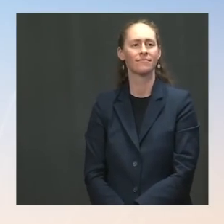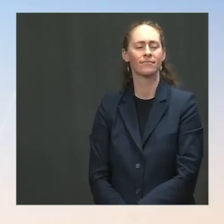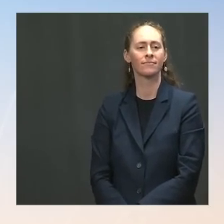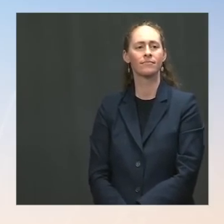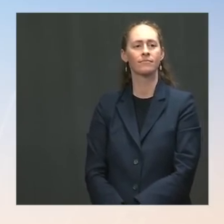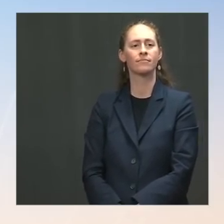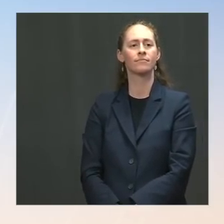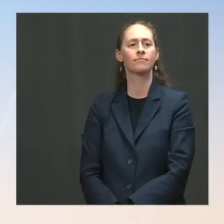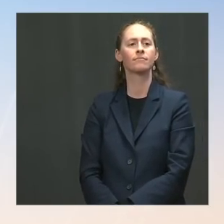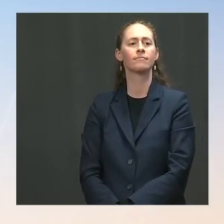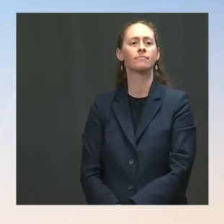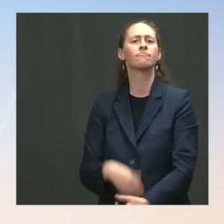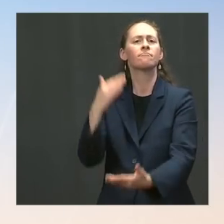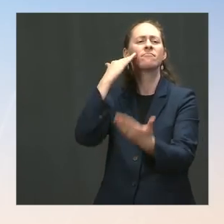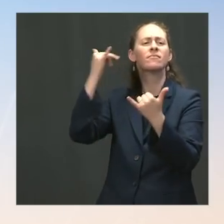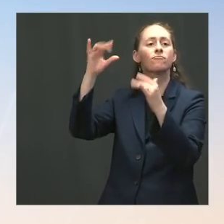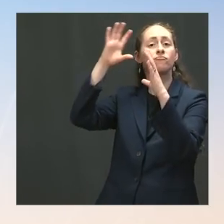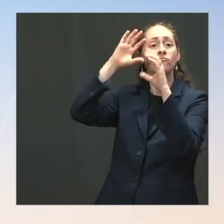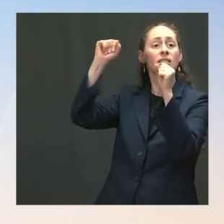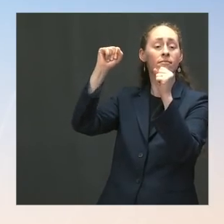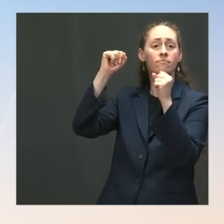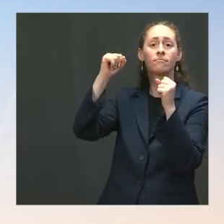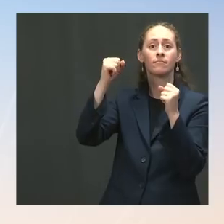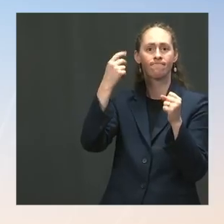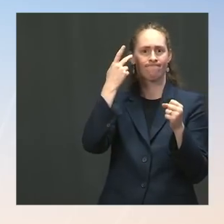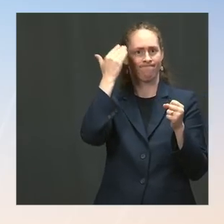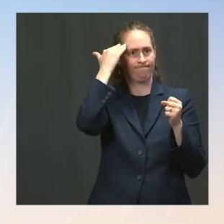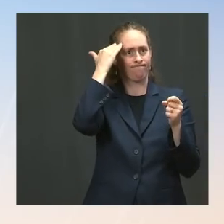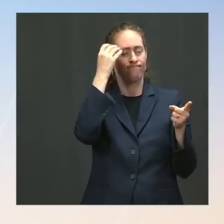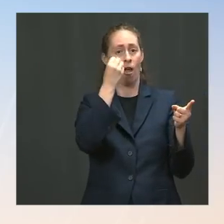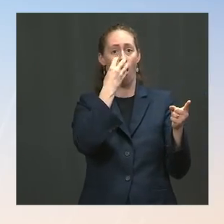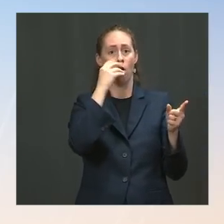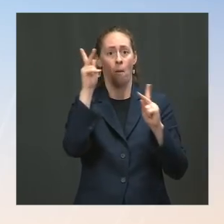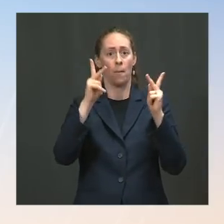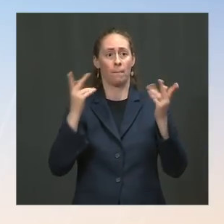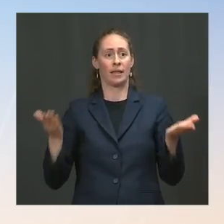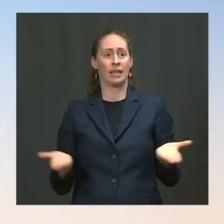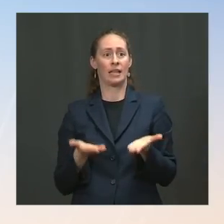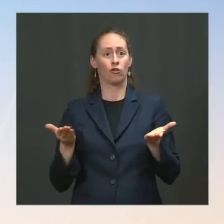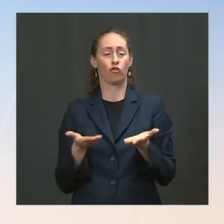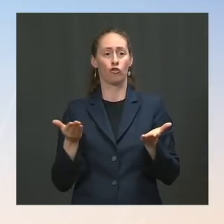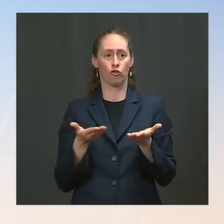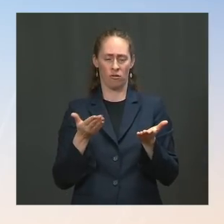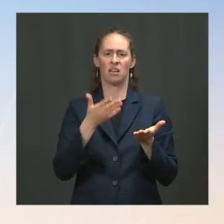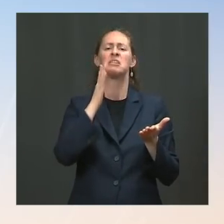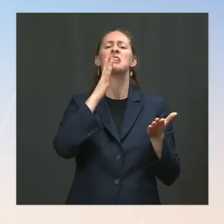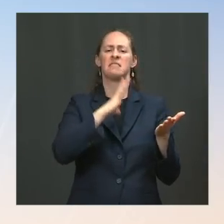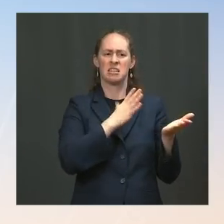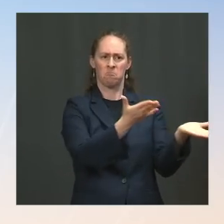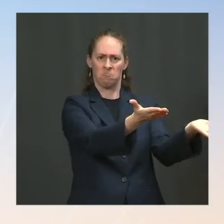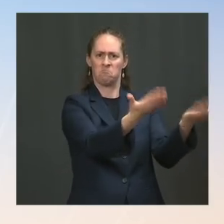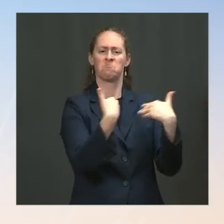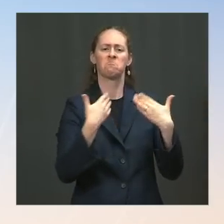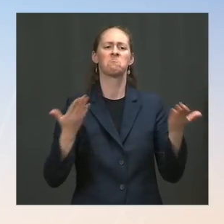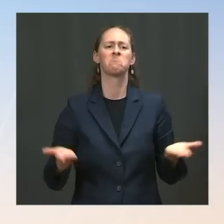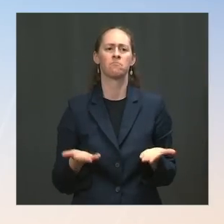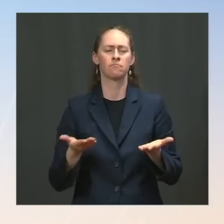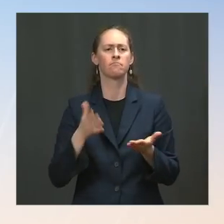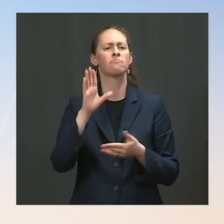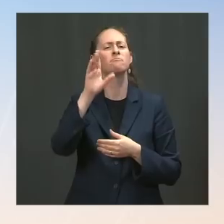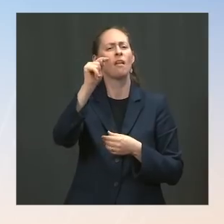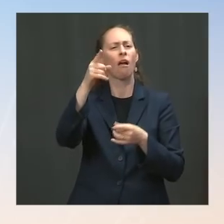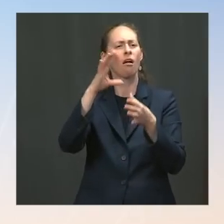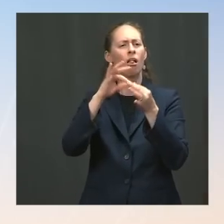United States for 18 months. I'm wondering why 18 months? Is that something he'd be willing to extend? And